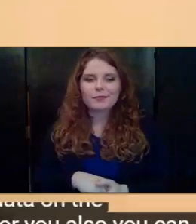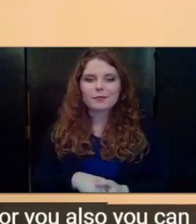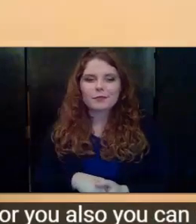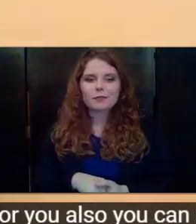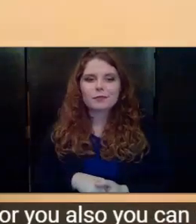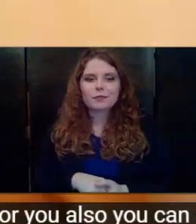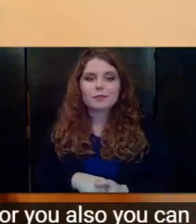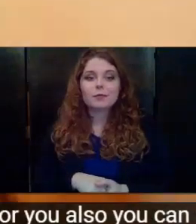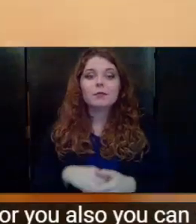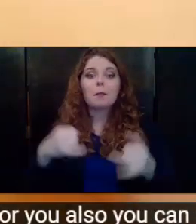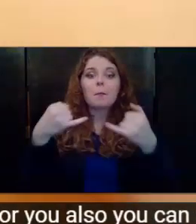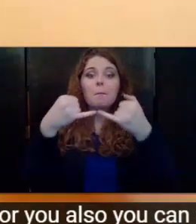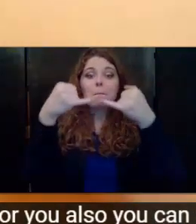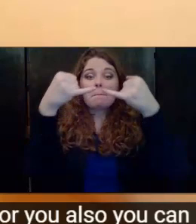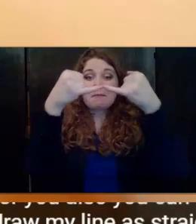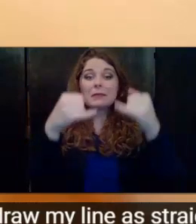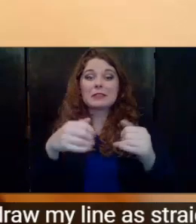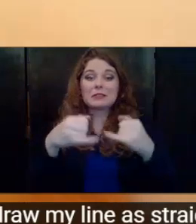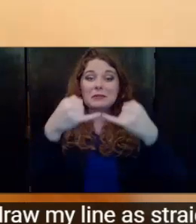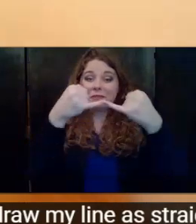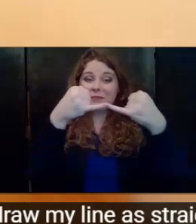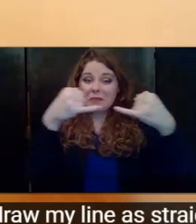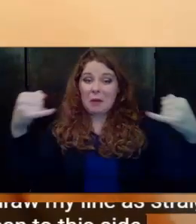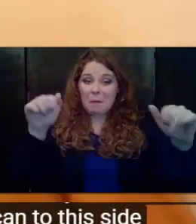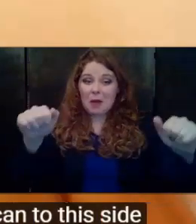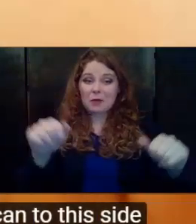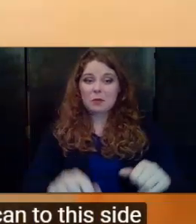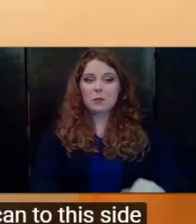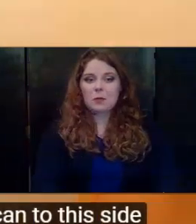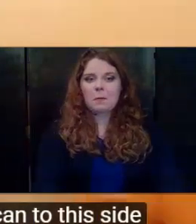I need to draw my line as straight as you possibly can to the side.